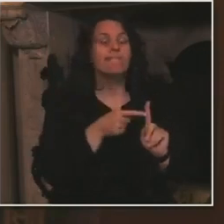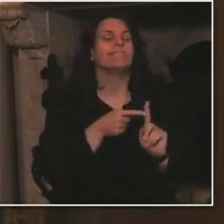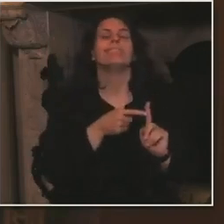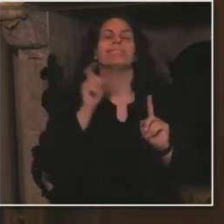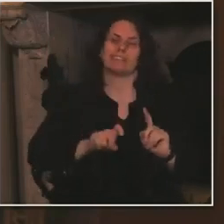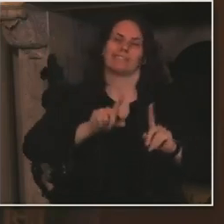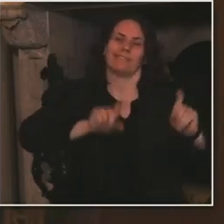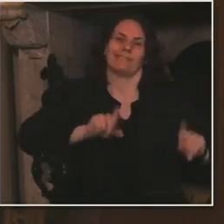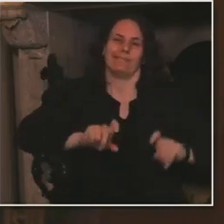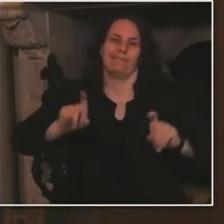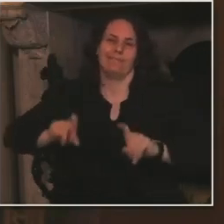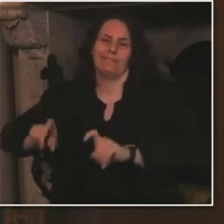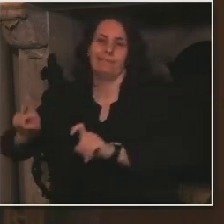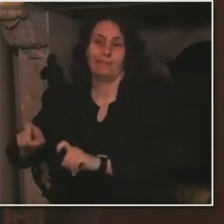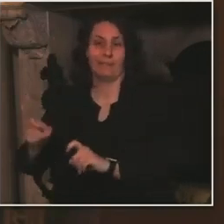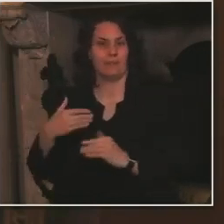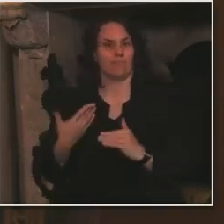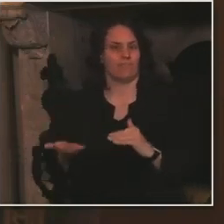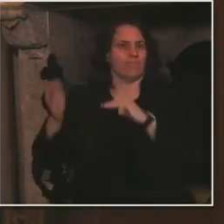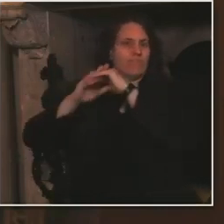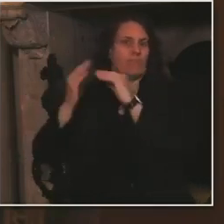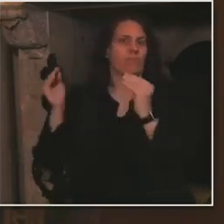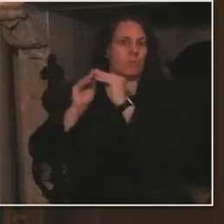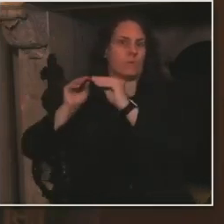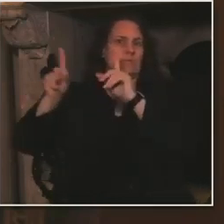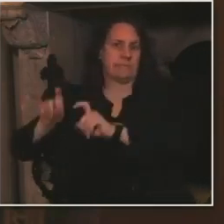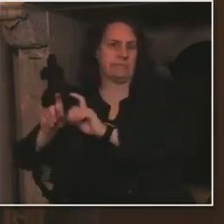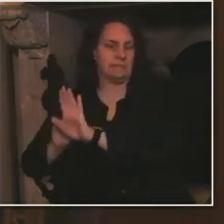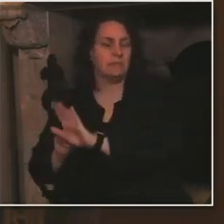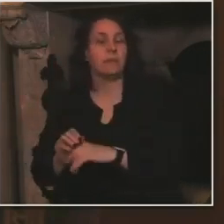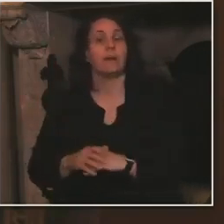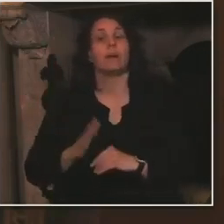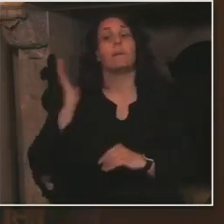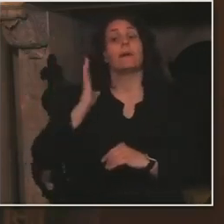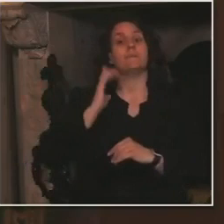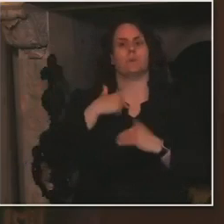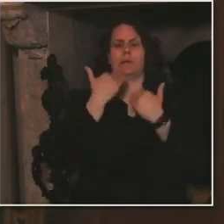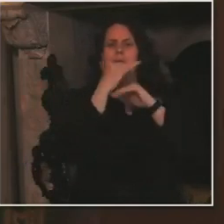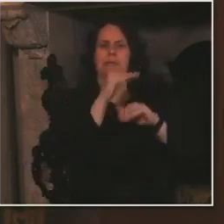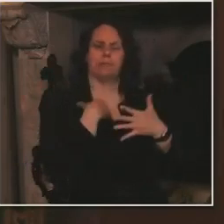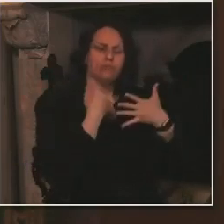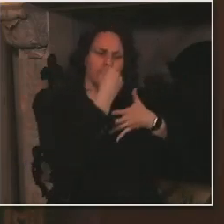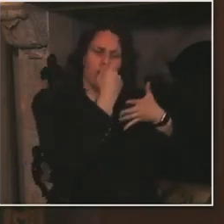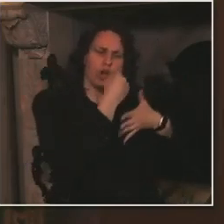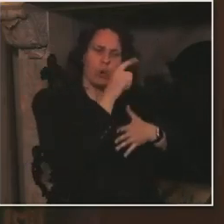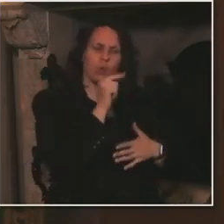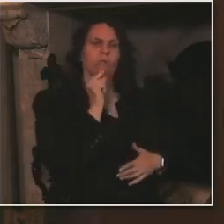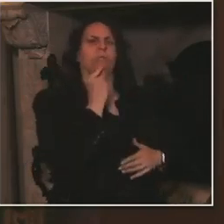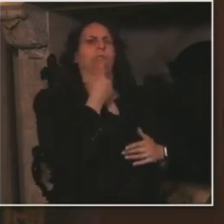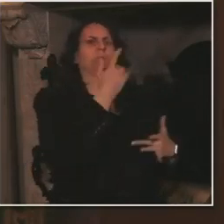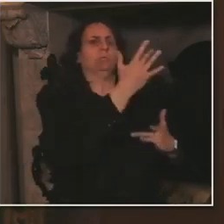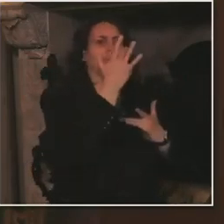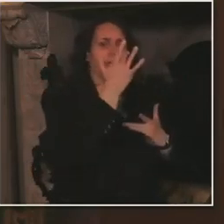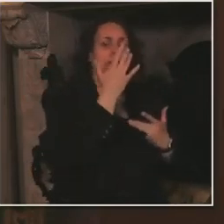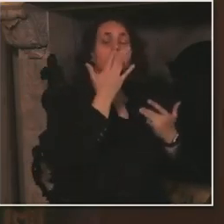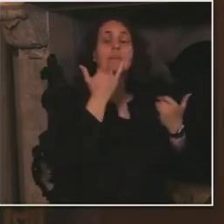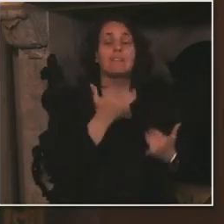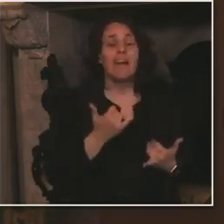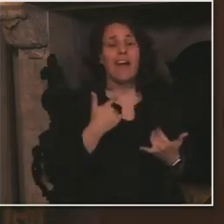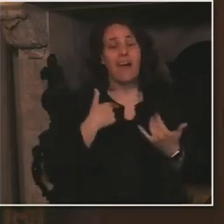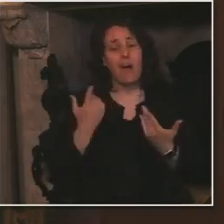develop symptoms and having a greater coverage of people who are symptomatic in healthcare settings. We've also started to